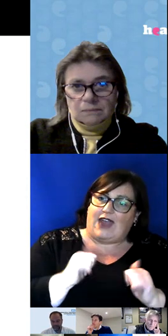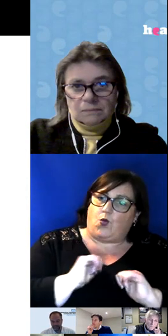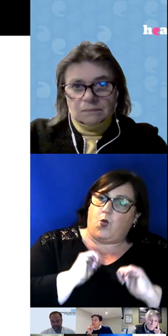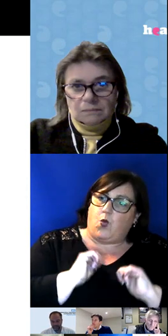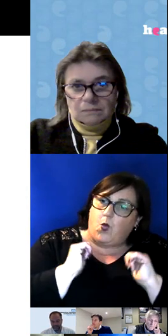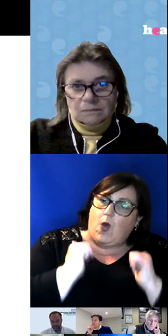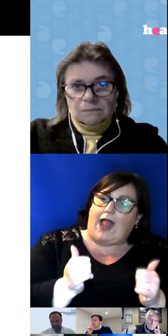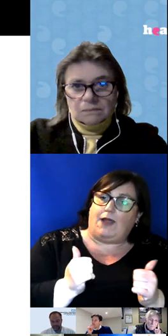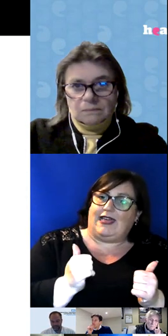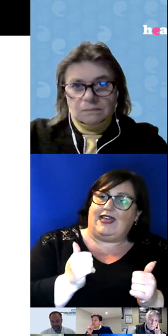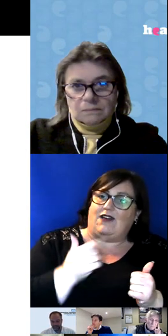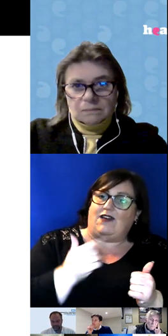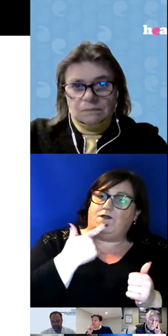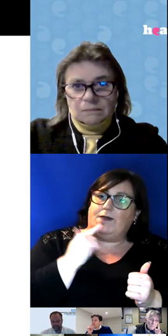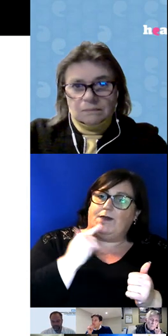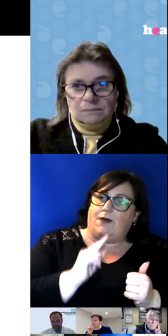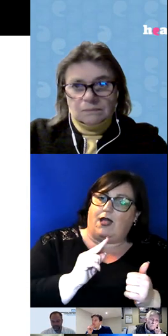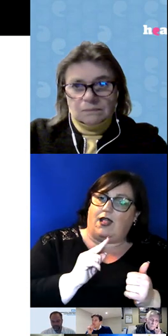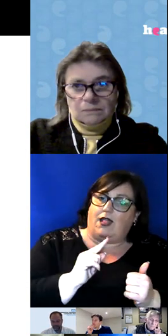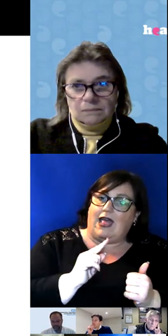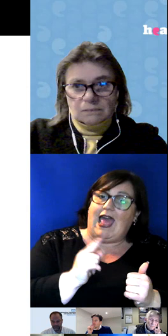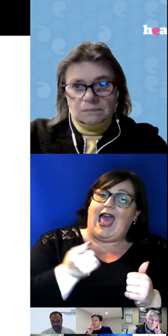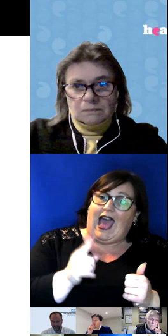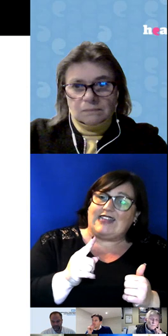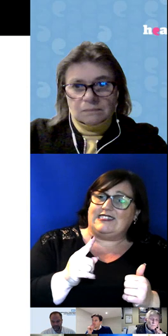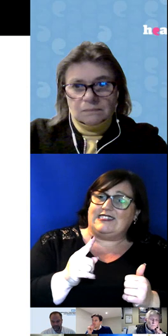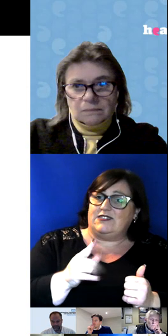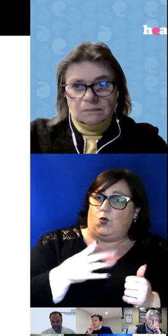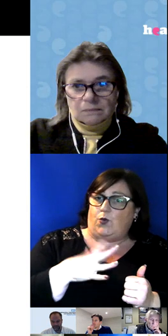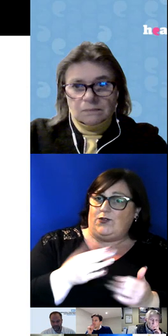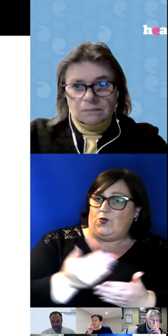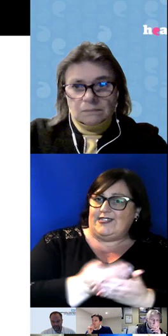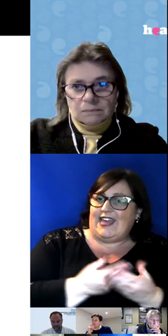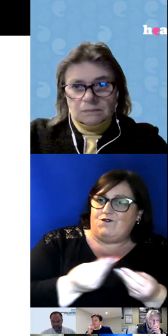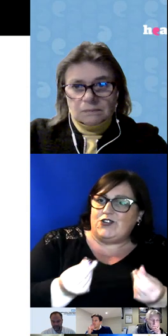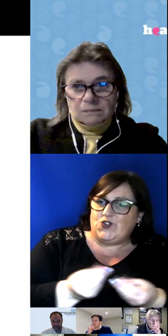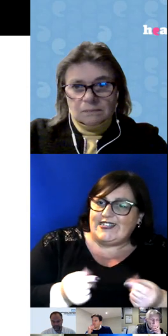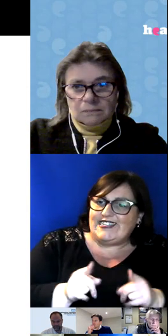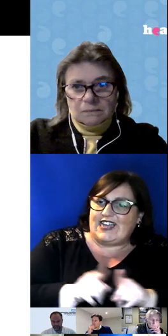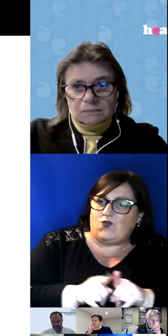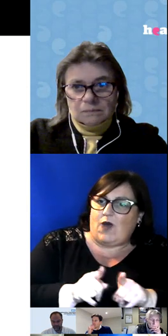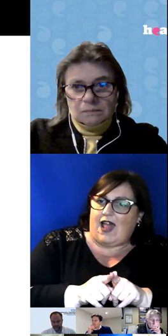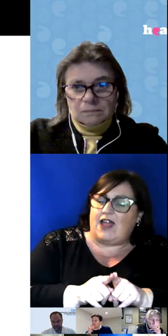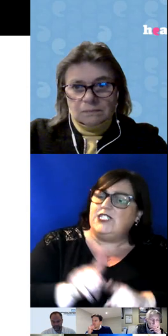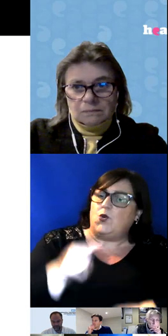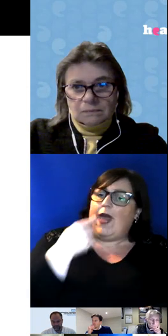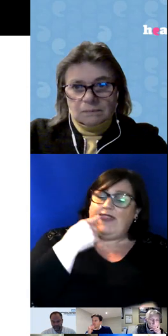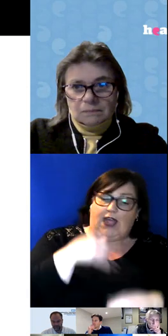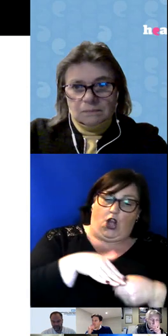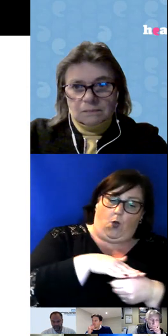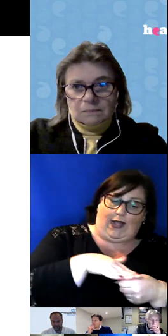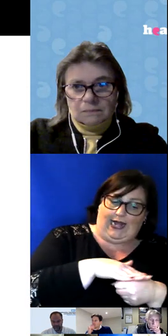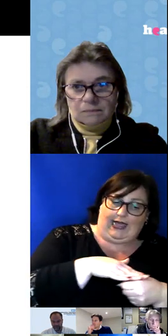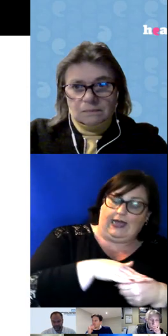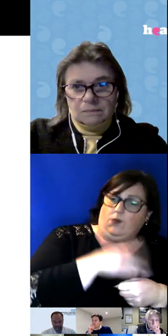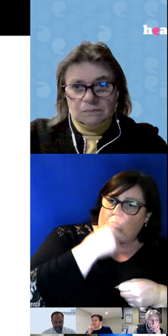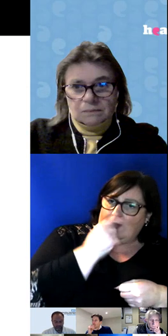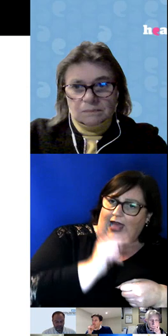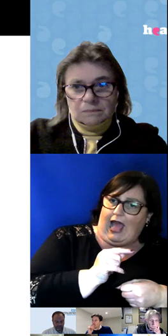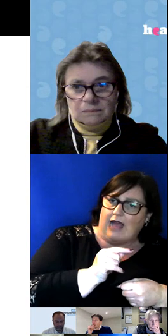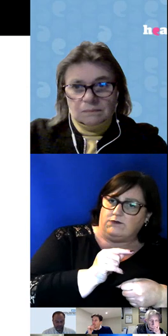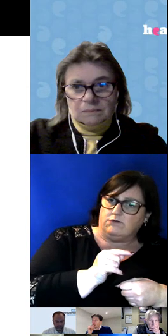to save resources as well. So I think at a local level, there is things that we can do to try and address that.